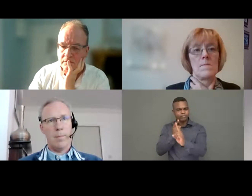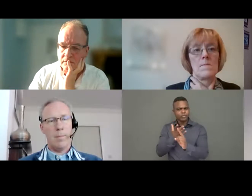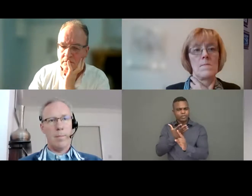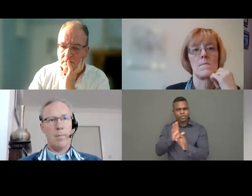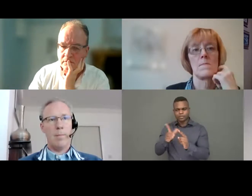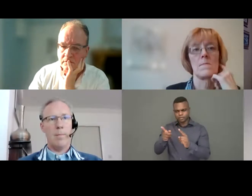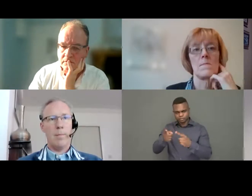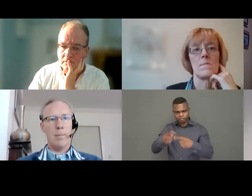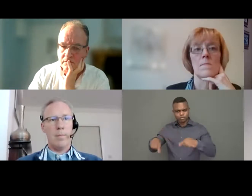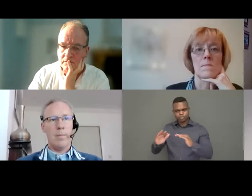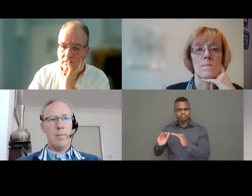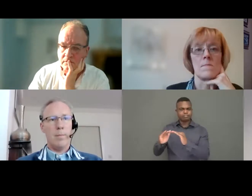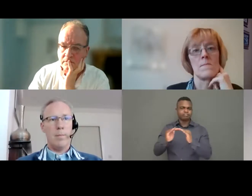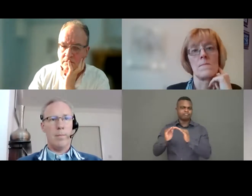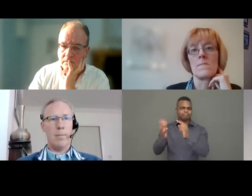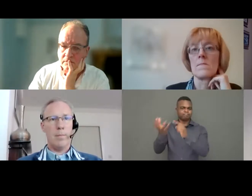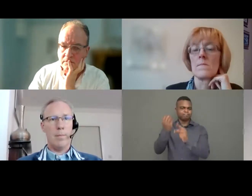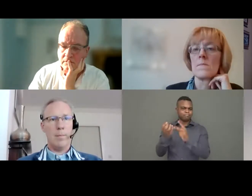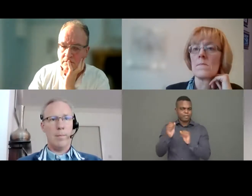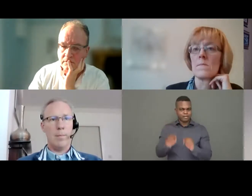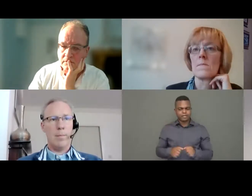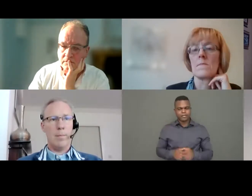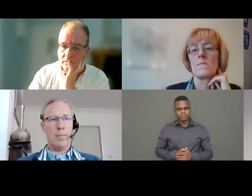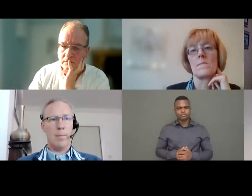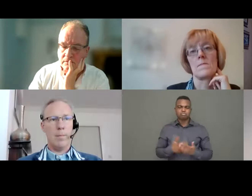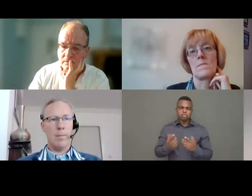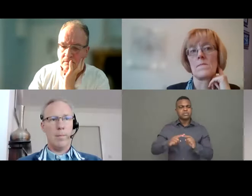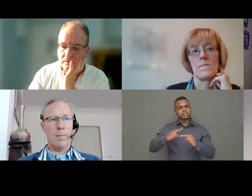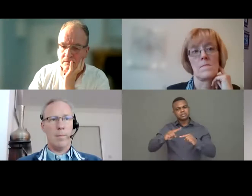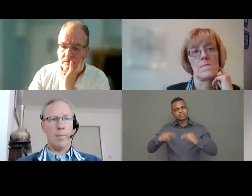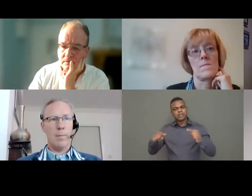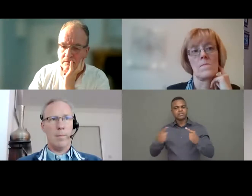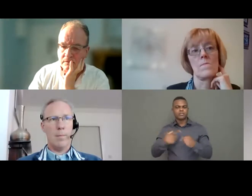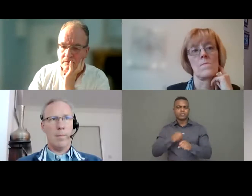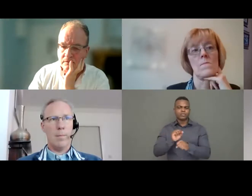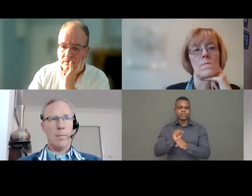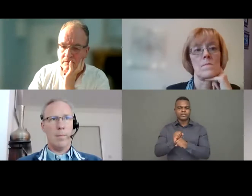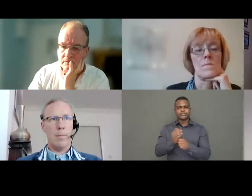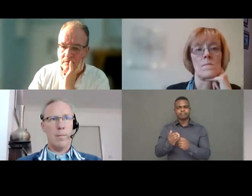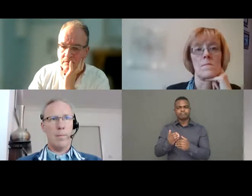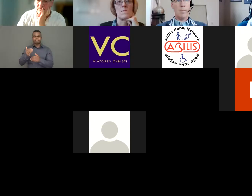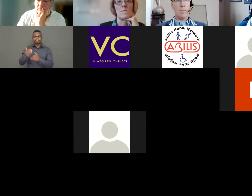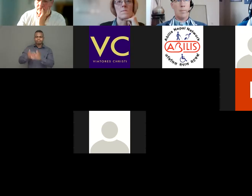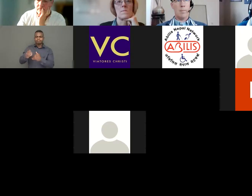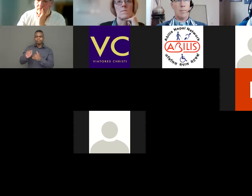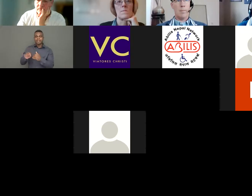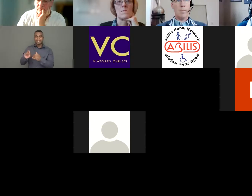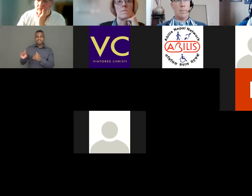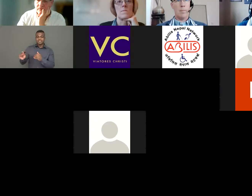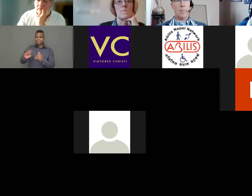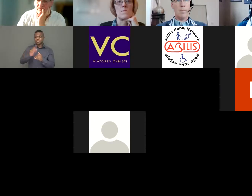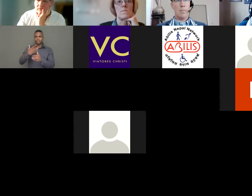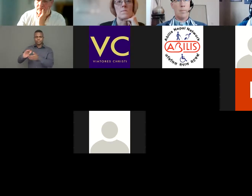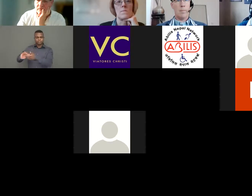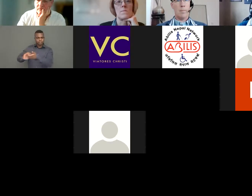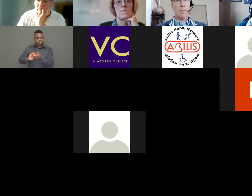which I run, and partly in cooperation and help of Abilis Foundation, our partners and